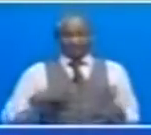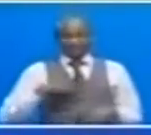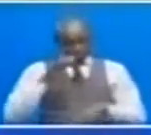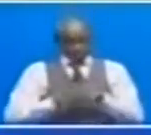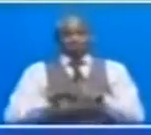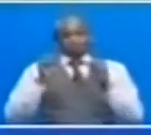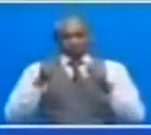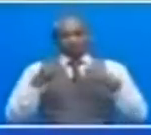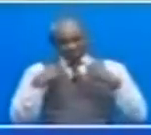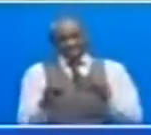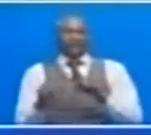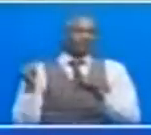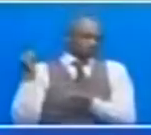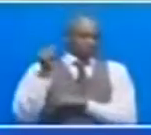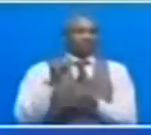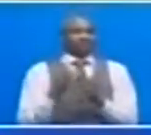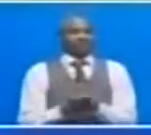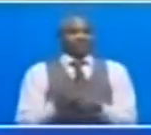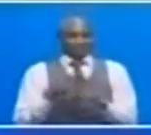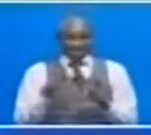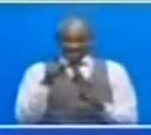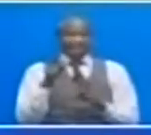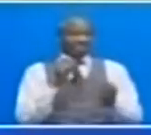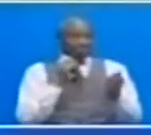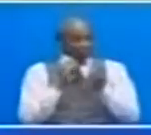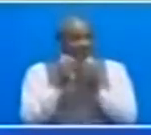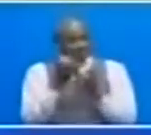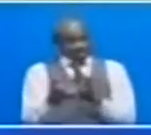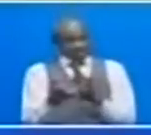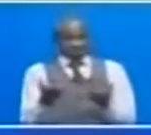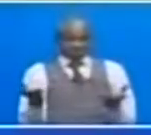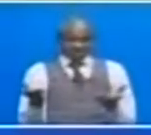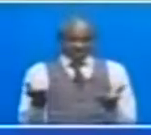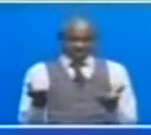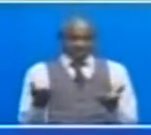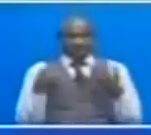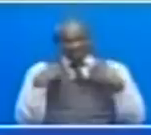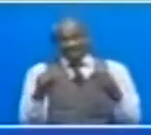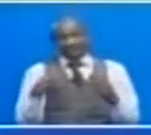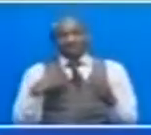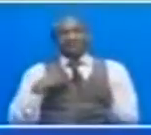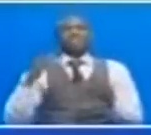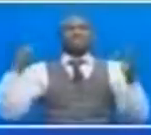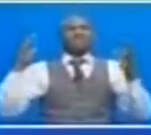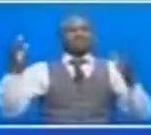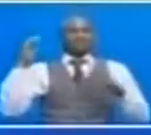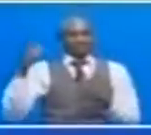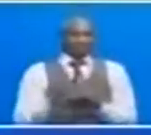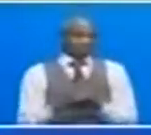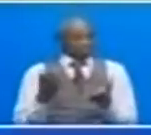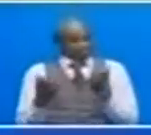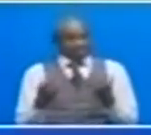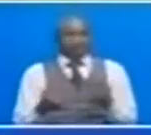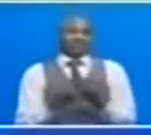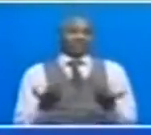if I feel good, I can try to make a big one. But this is championship. I'm not just trying to maybe make big draws. Mm. You know, you can make 85 and win